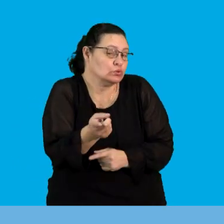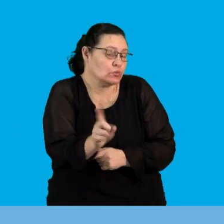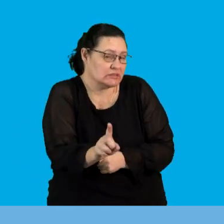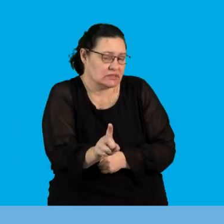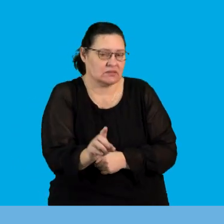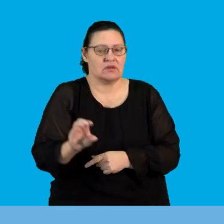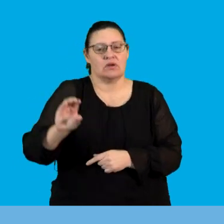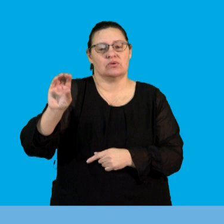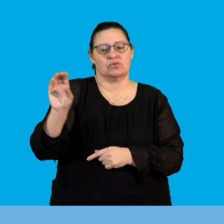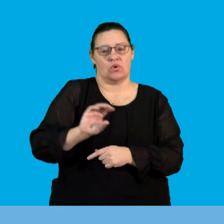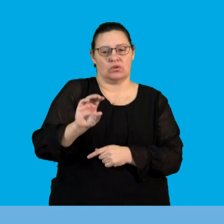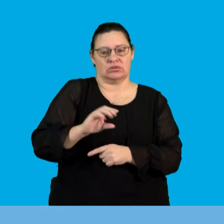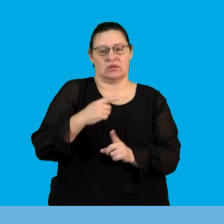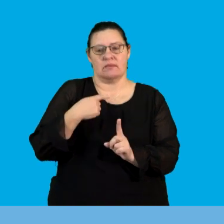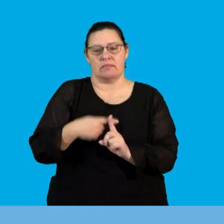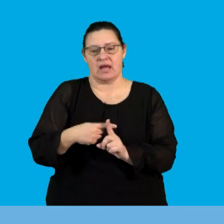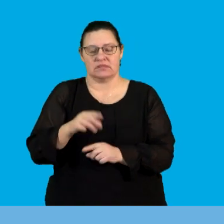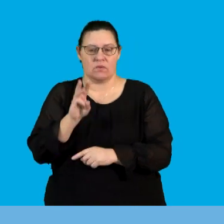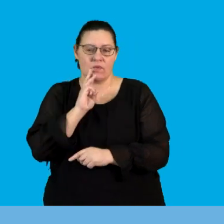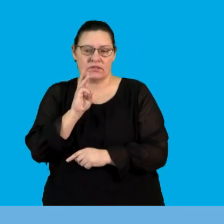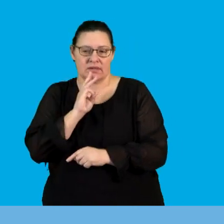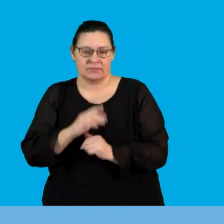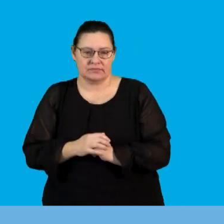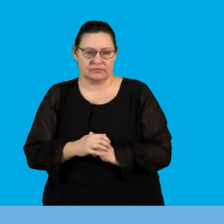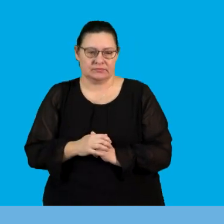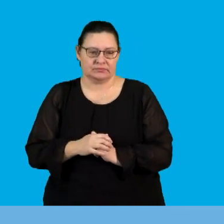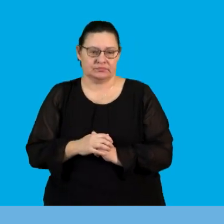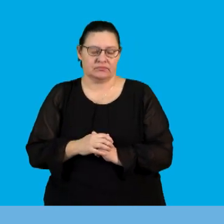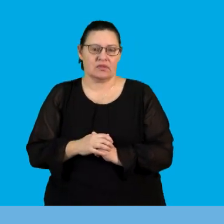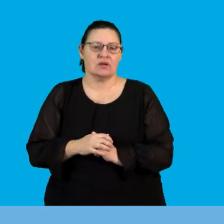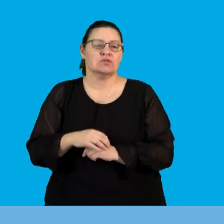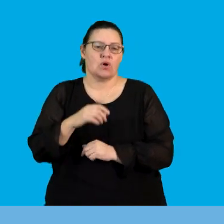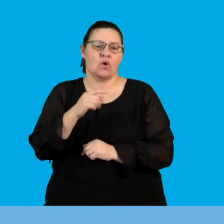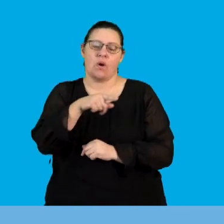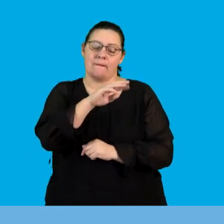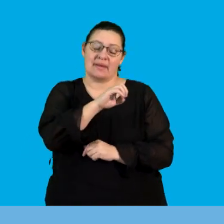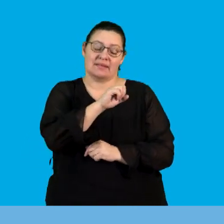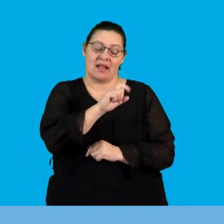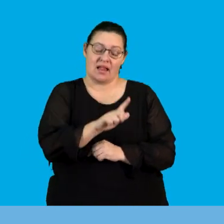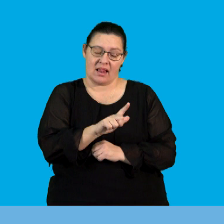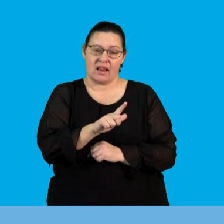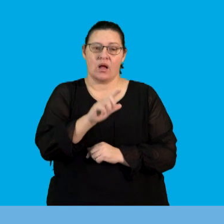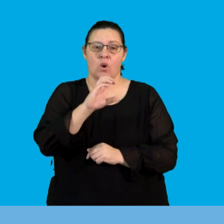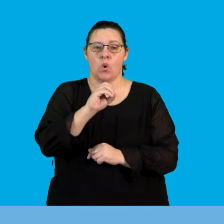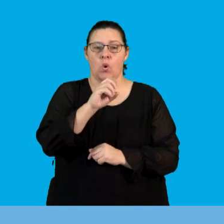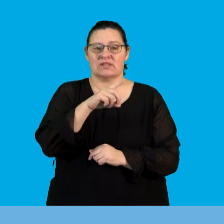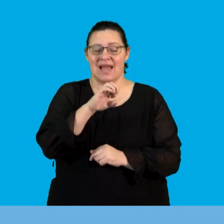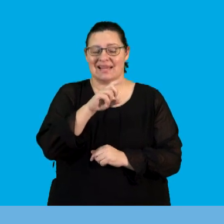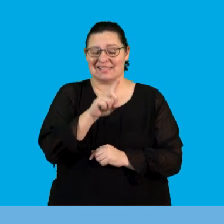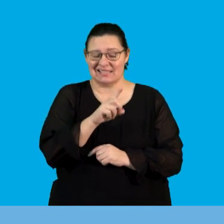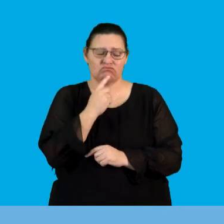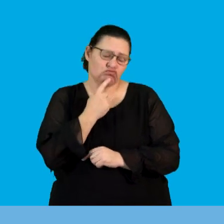produce salt plus water. So the metal oxide that they are referring to, that is